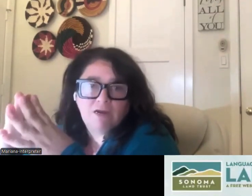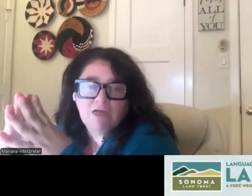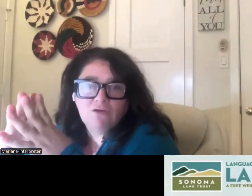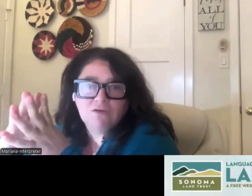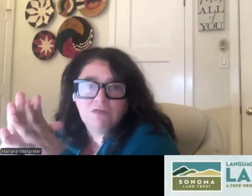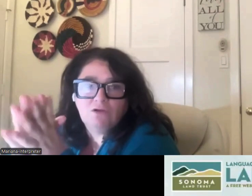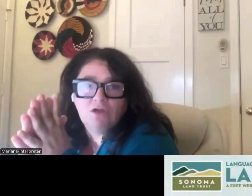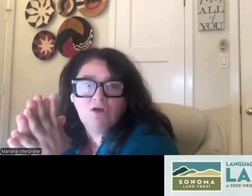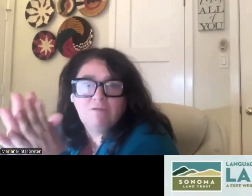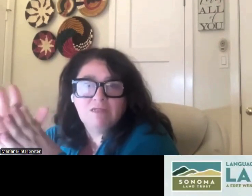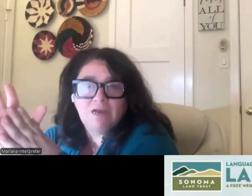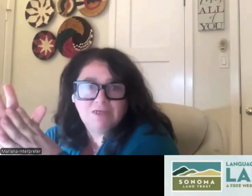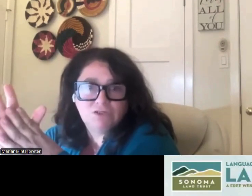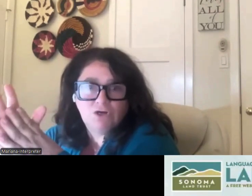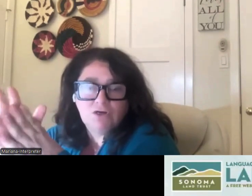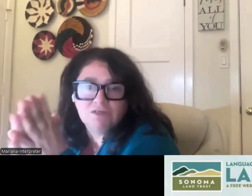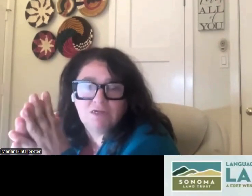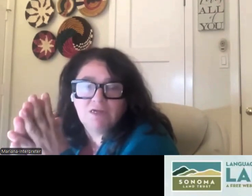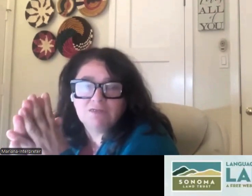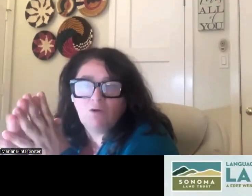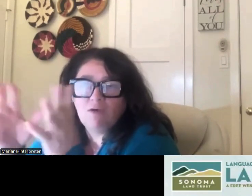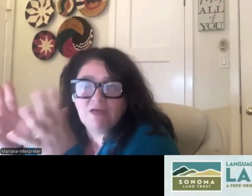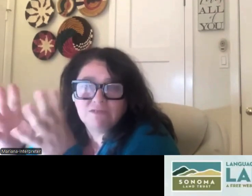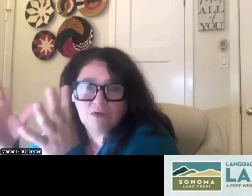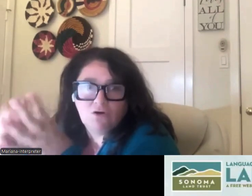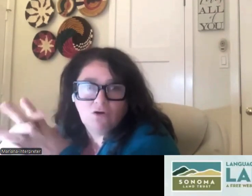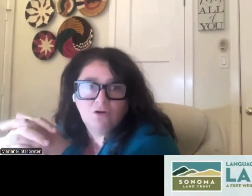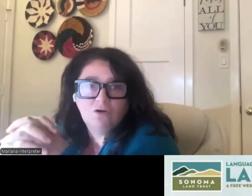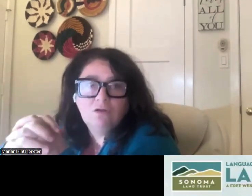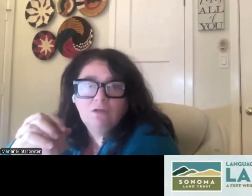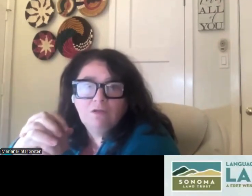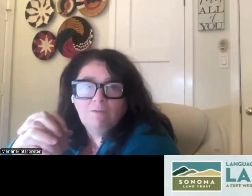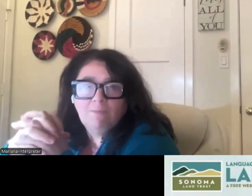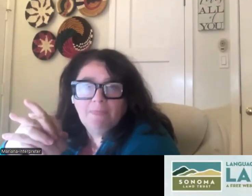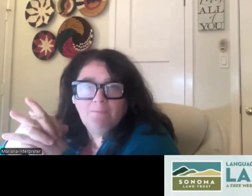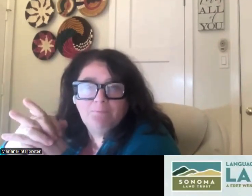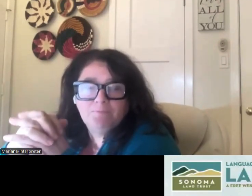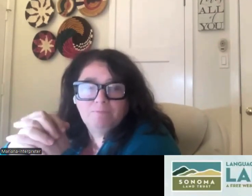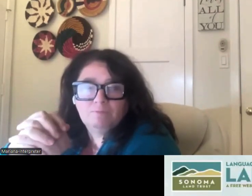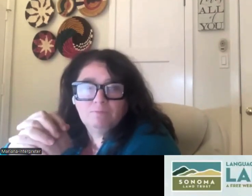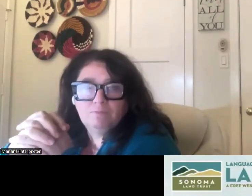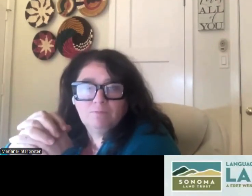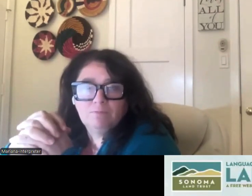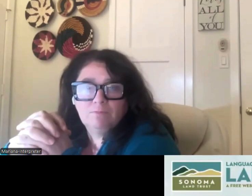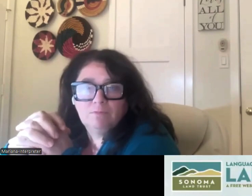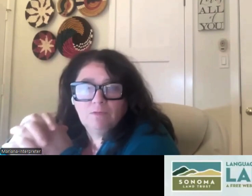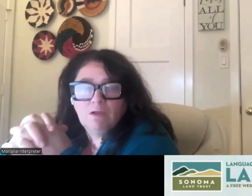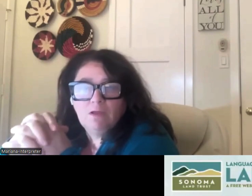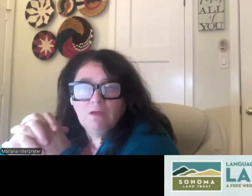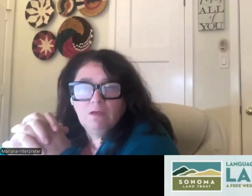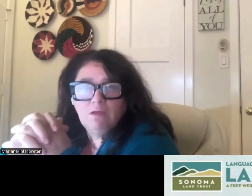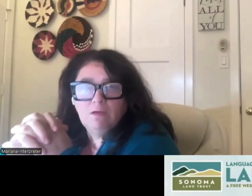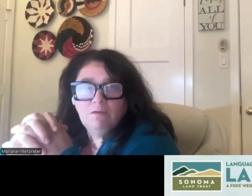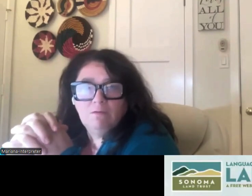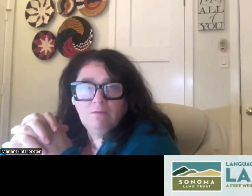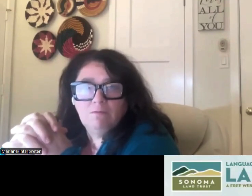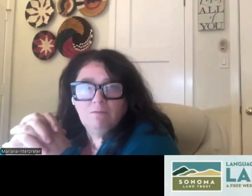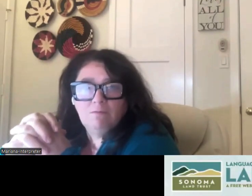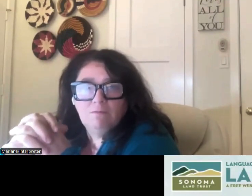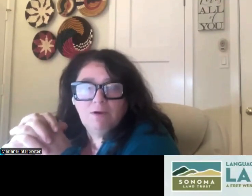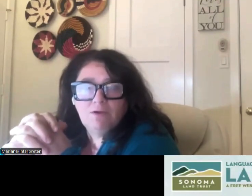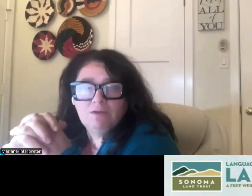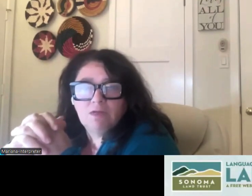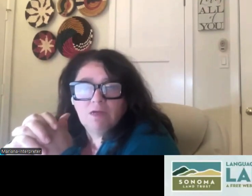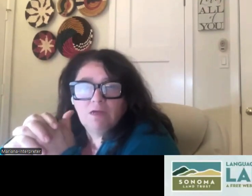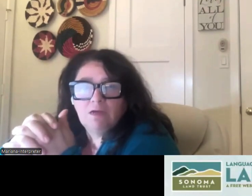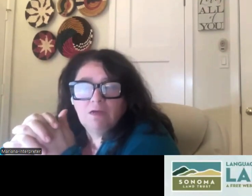long before we had Western cities, long before there was human-caused global warming. But its range appears to be expanding. There are a